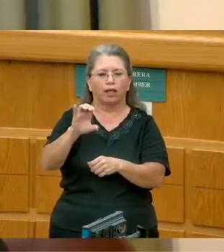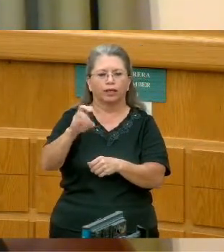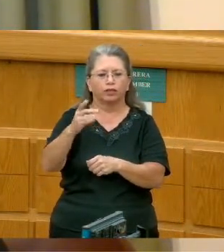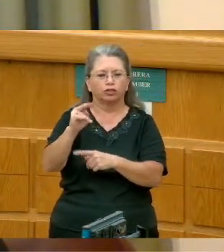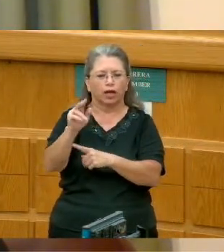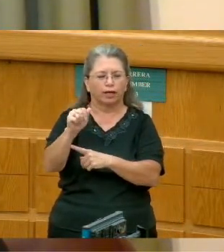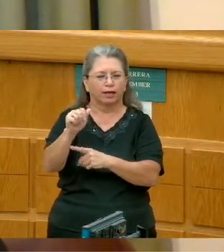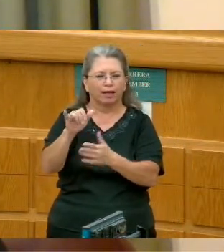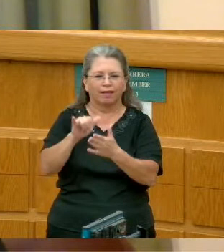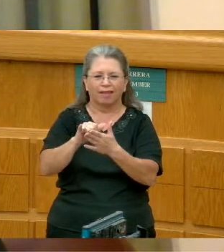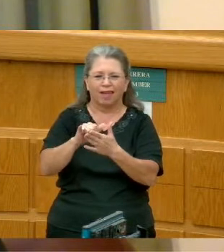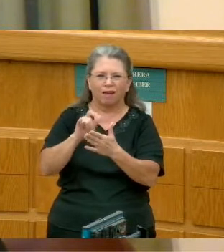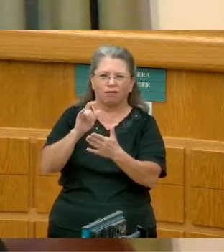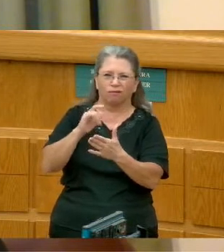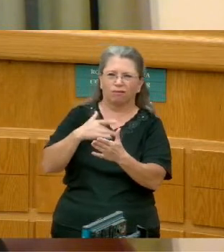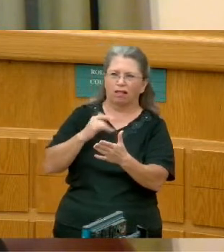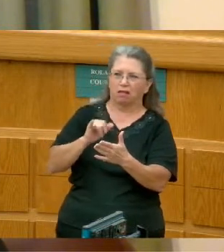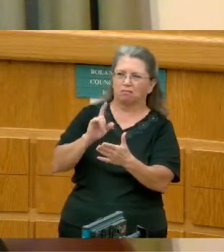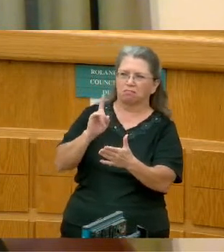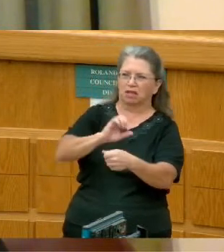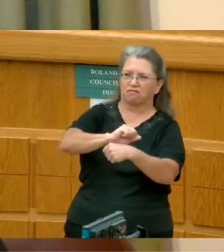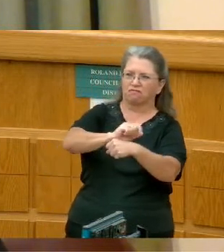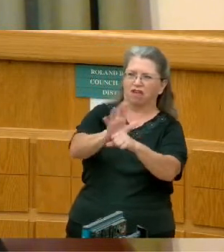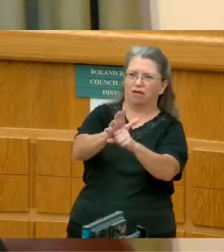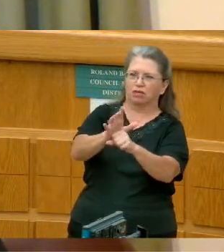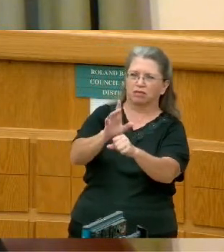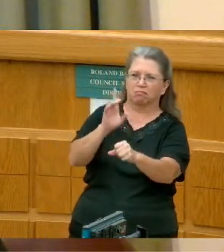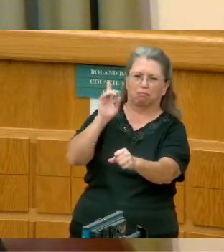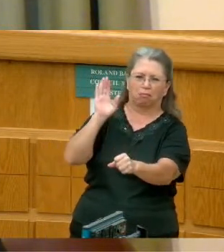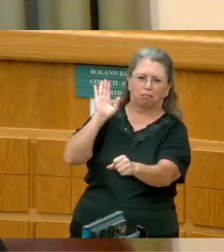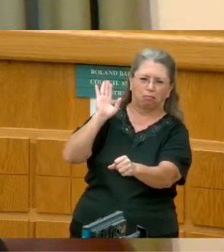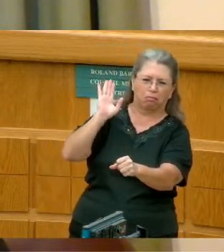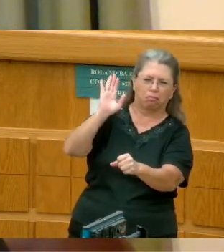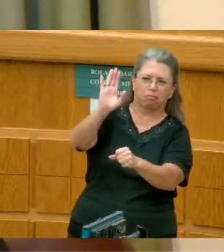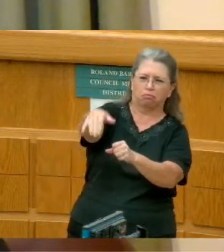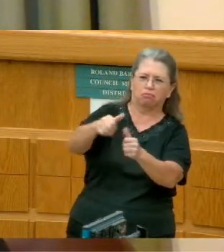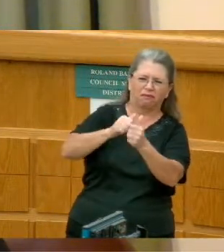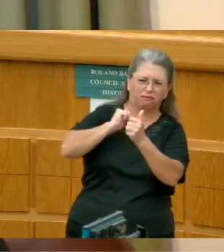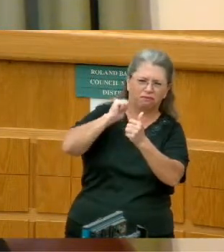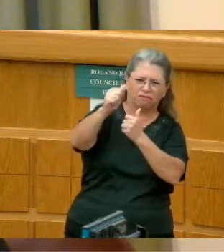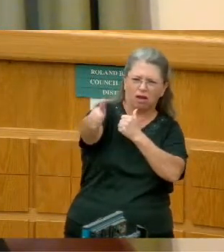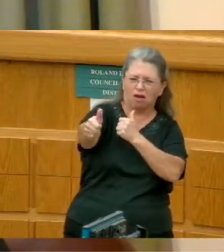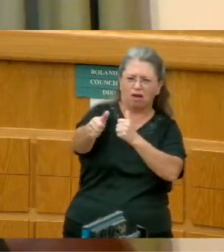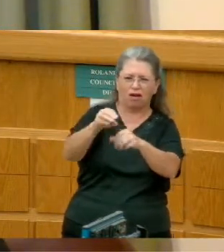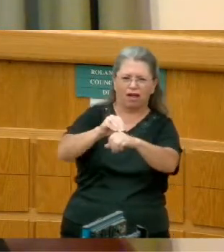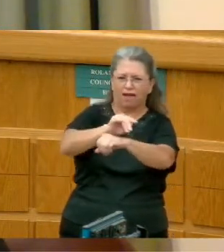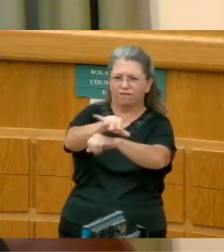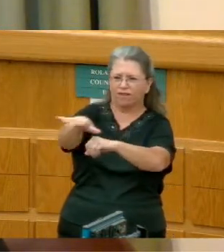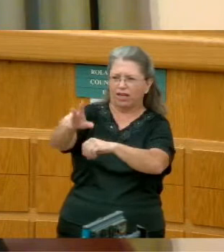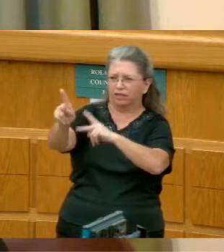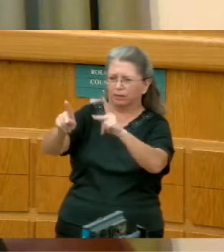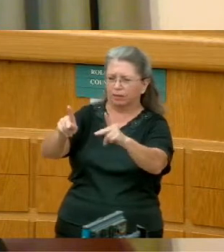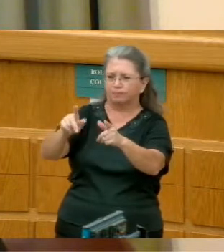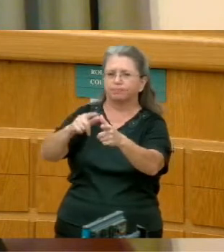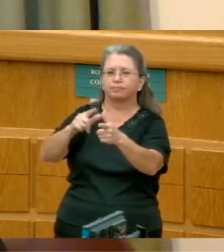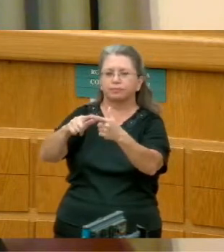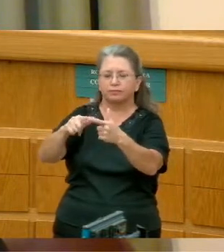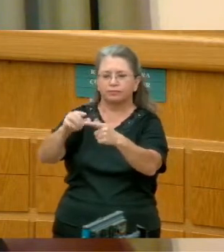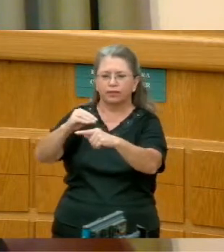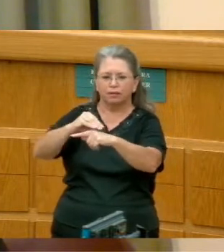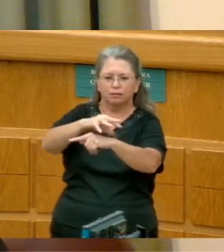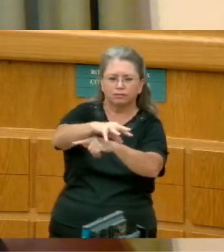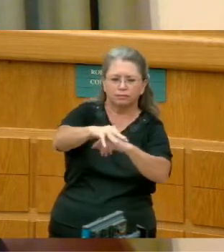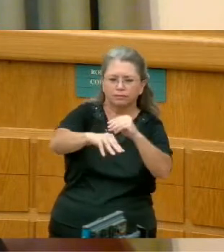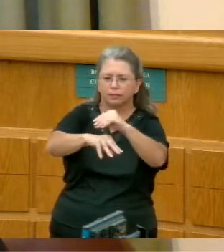miles away, affecting an unknown number of people. The cases spread into Asia and other